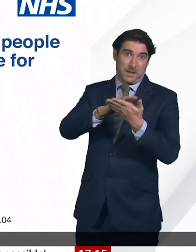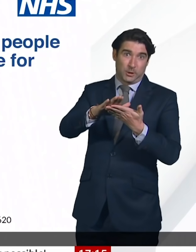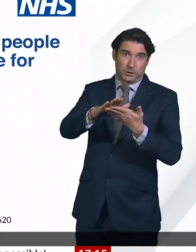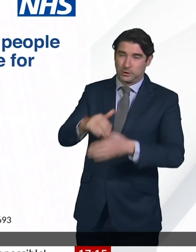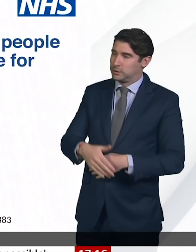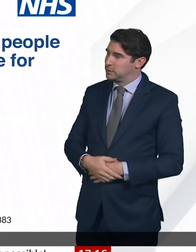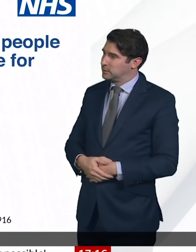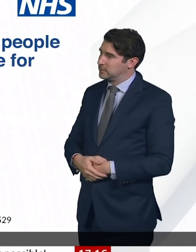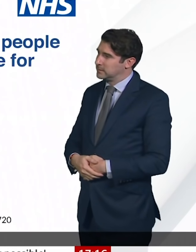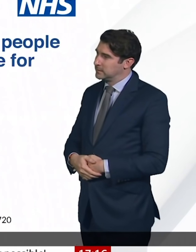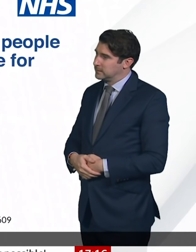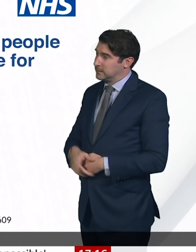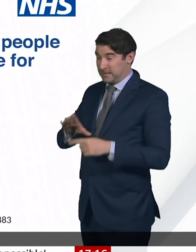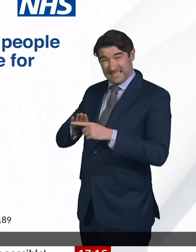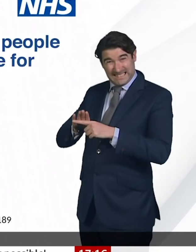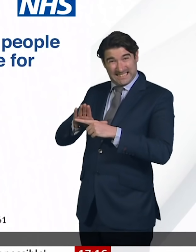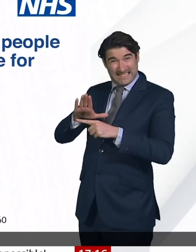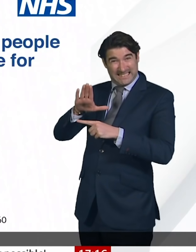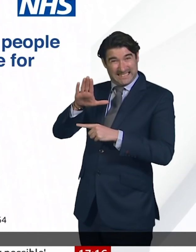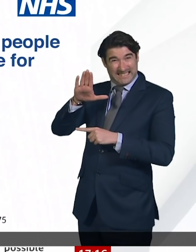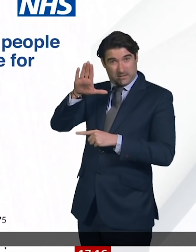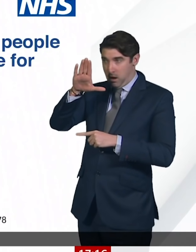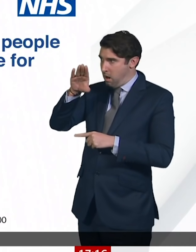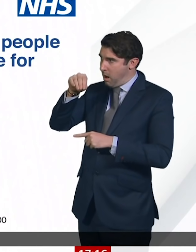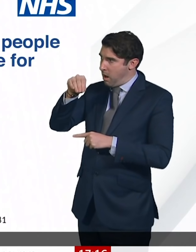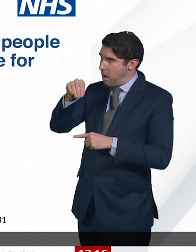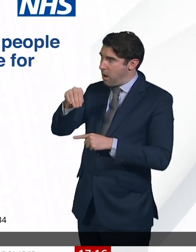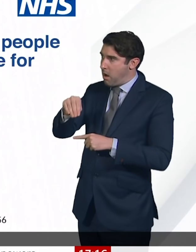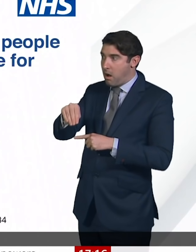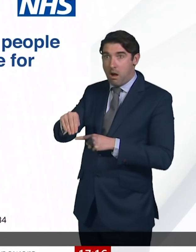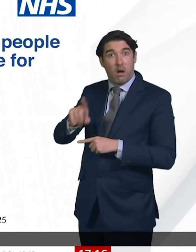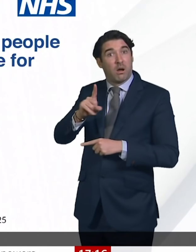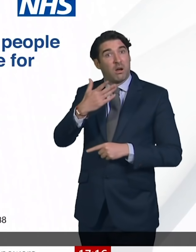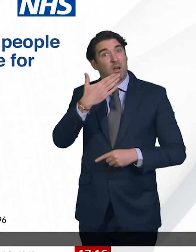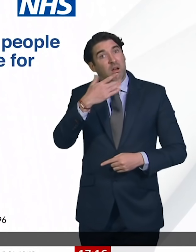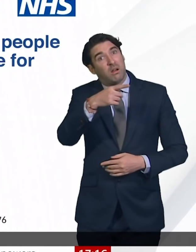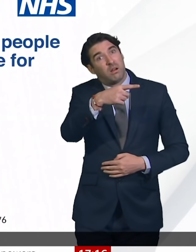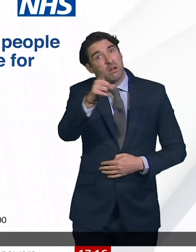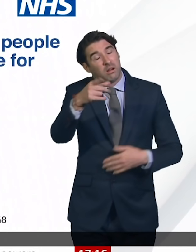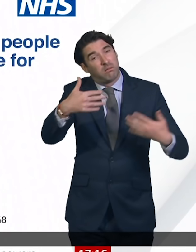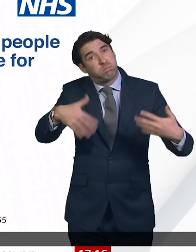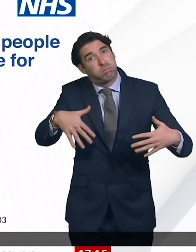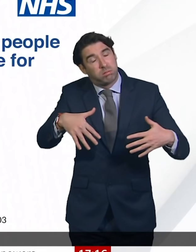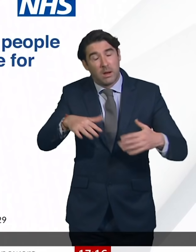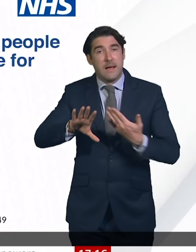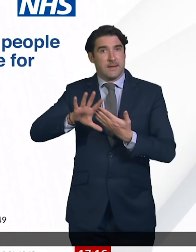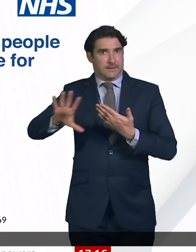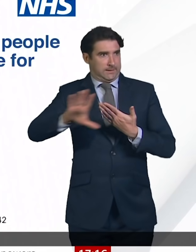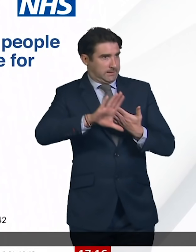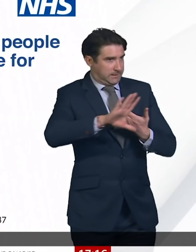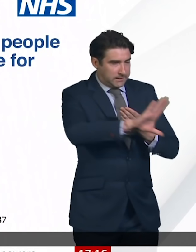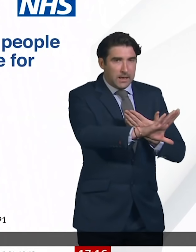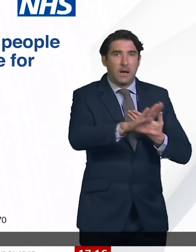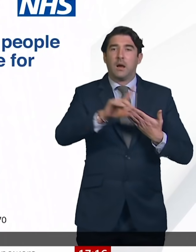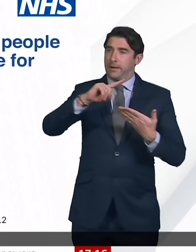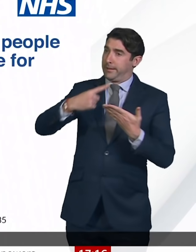the remarkable efforts of the entire nation, everybody coming together, we got on top of that wave. People kept social distancing, they kept